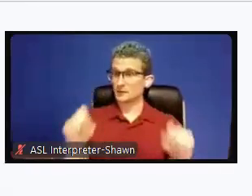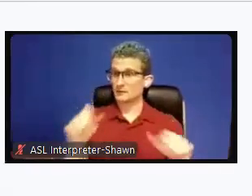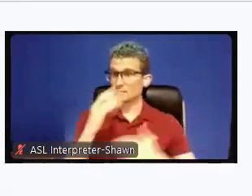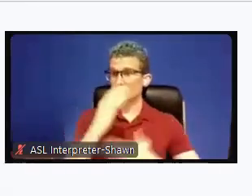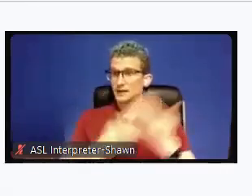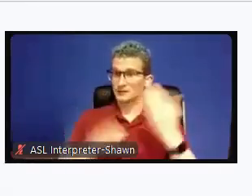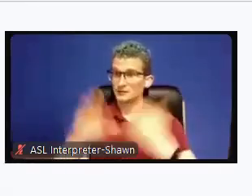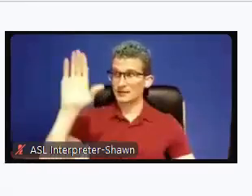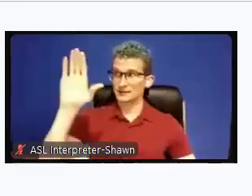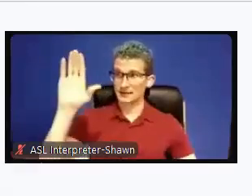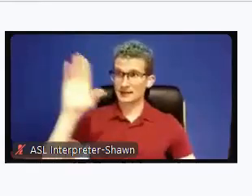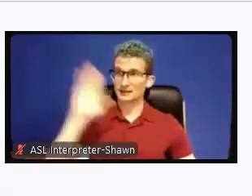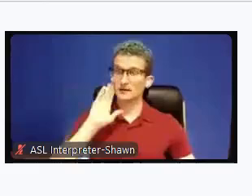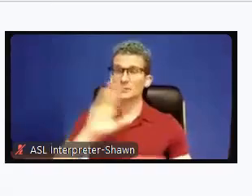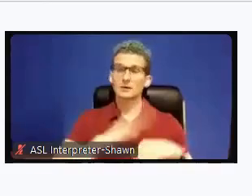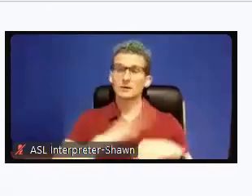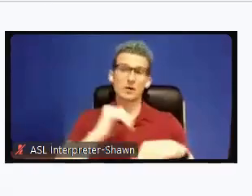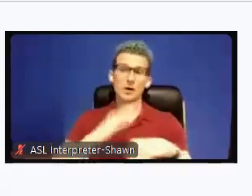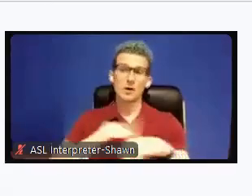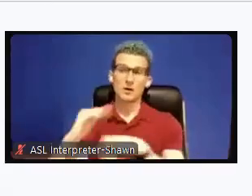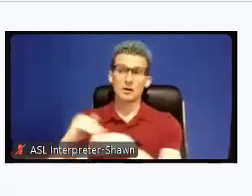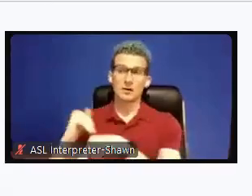and we can call on you.